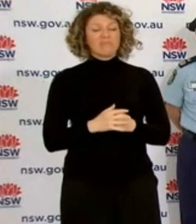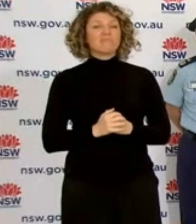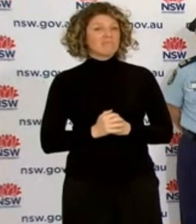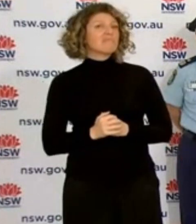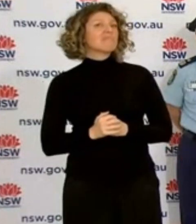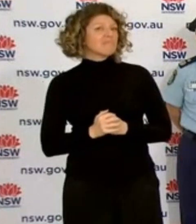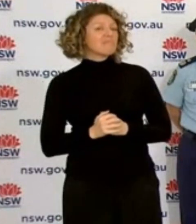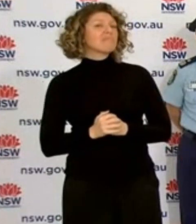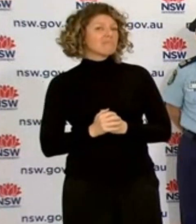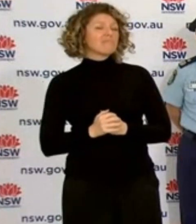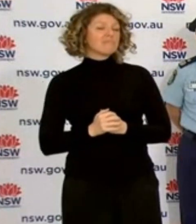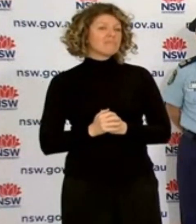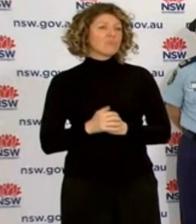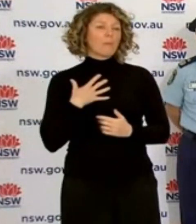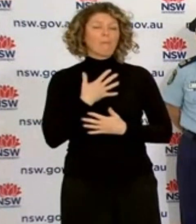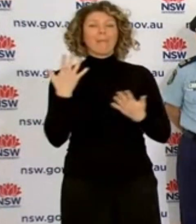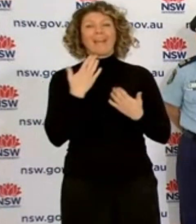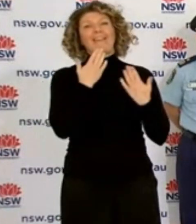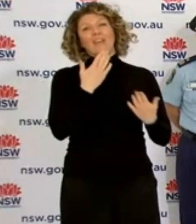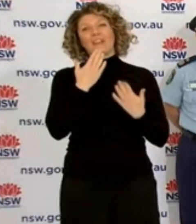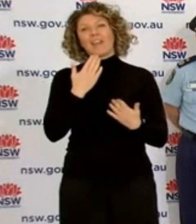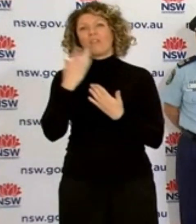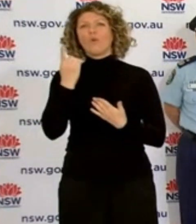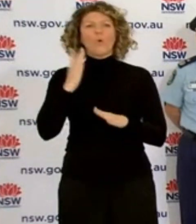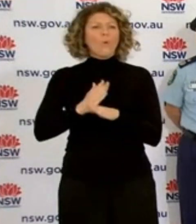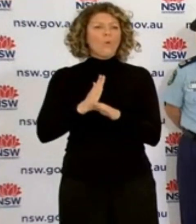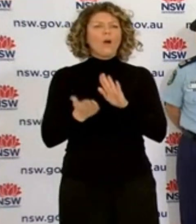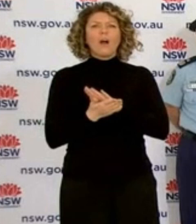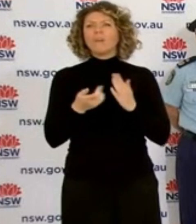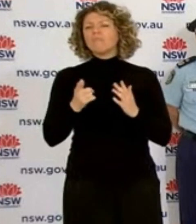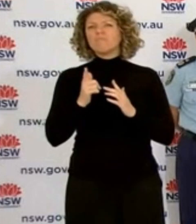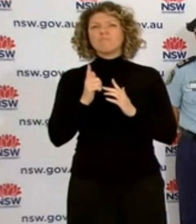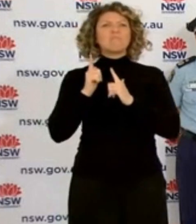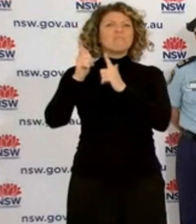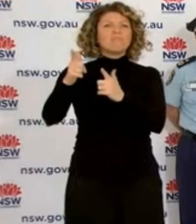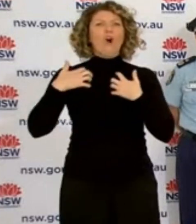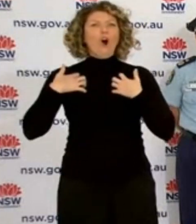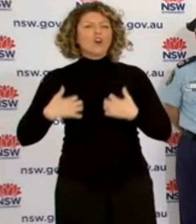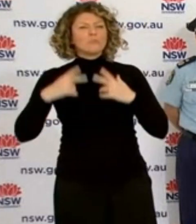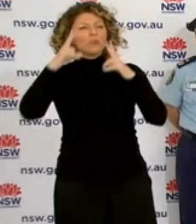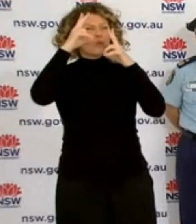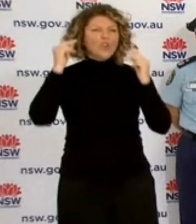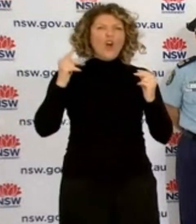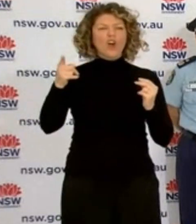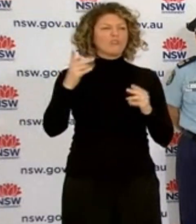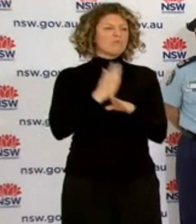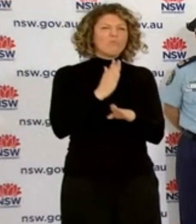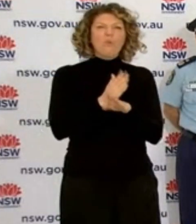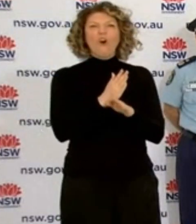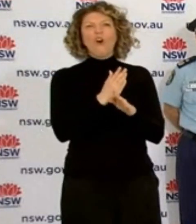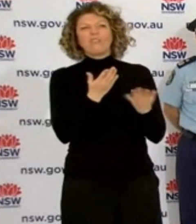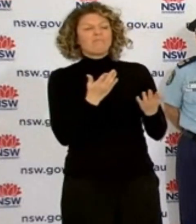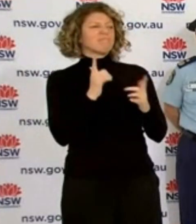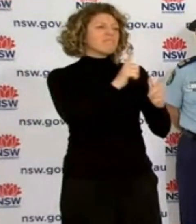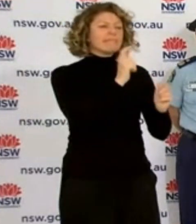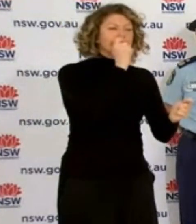scenes work, and I want to say thank you to those health staff that are testing people, the pathology providers, the public health